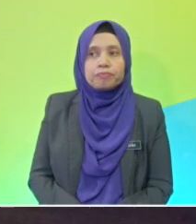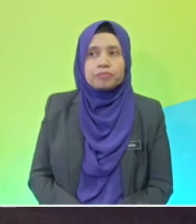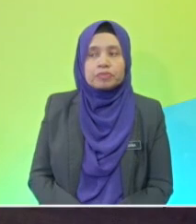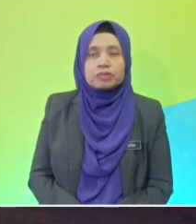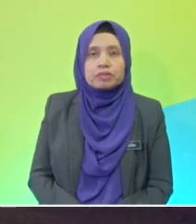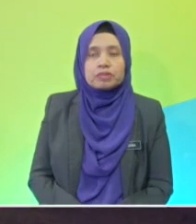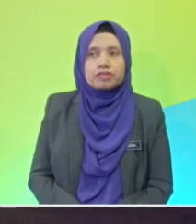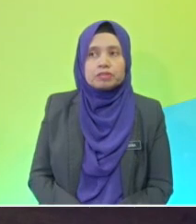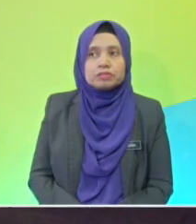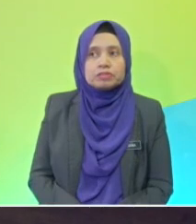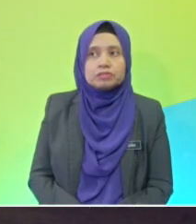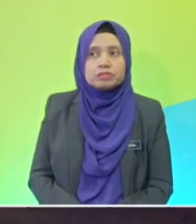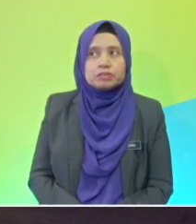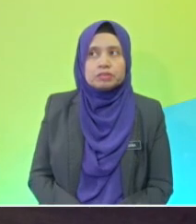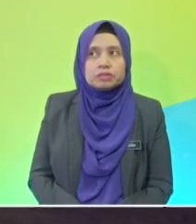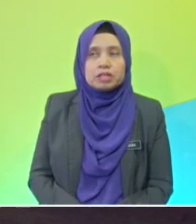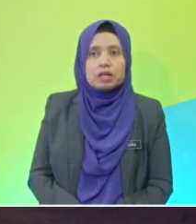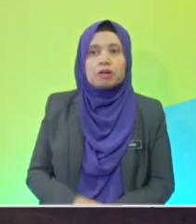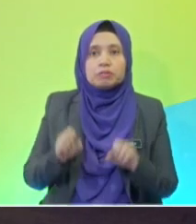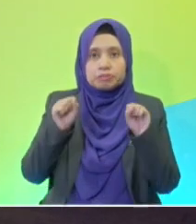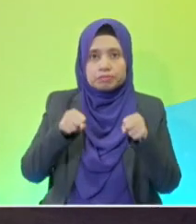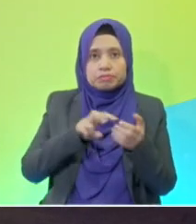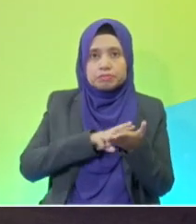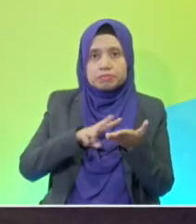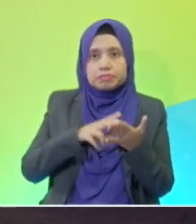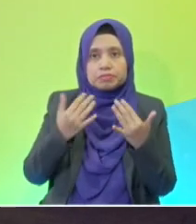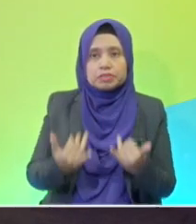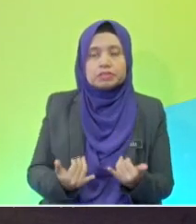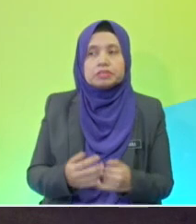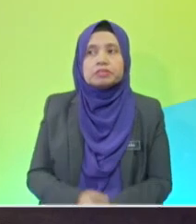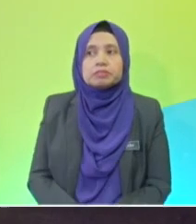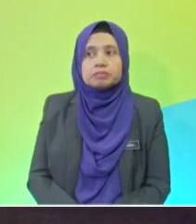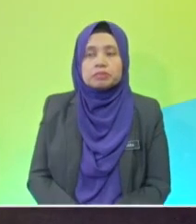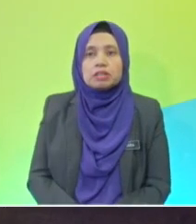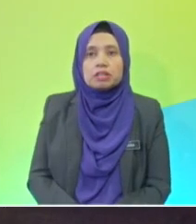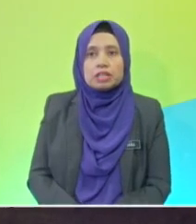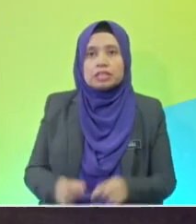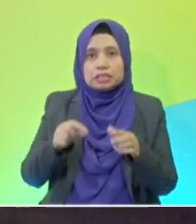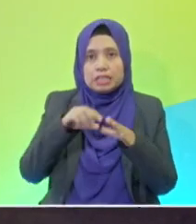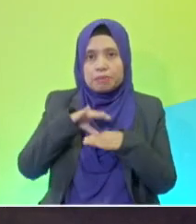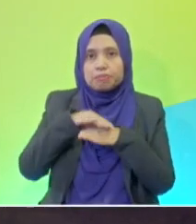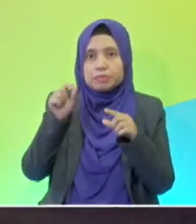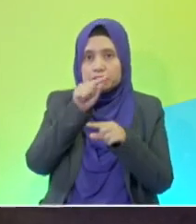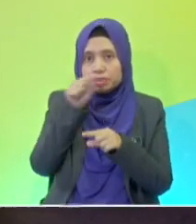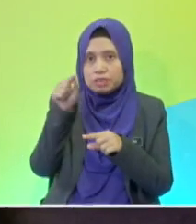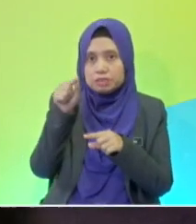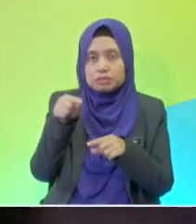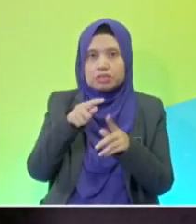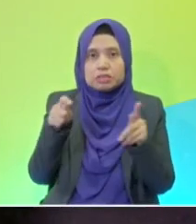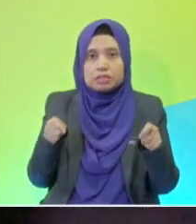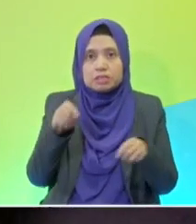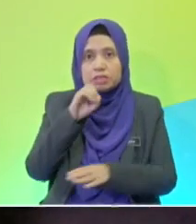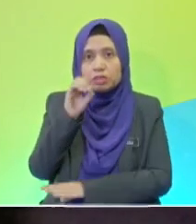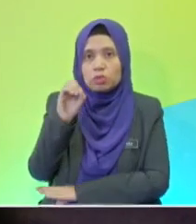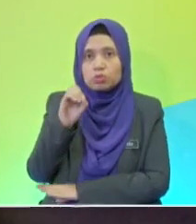Alright. Okay, Damien, can you please read the sentences and fill in the blank with the correct word? What do you think people